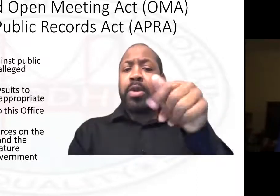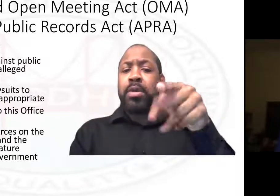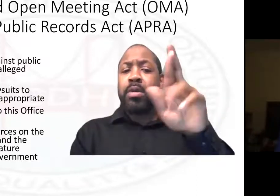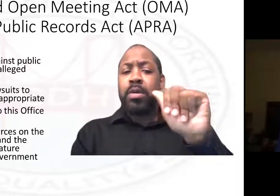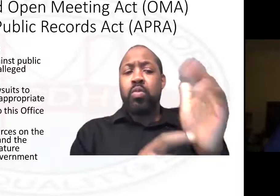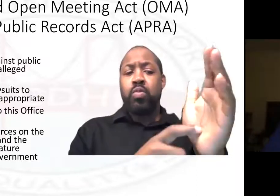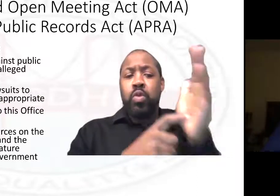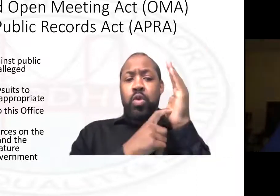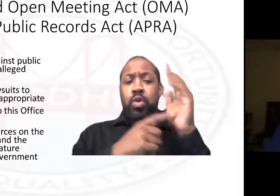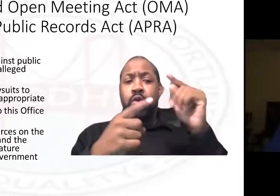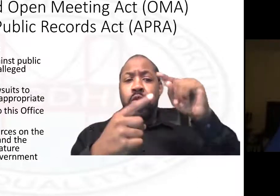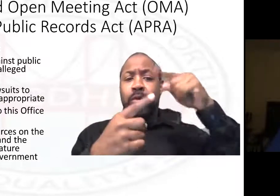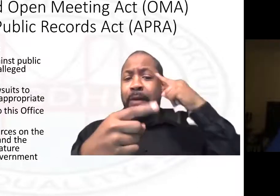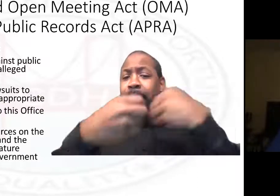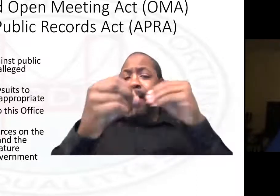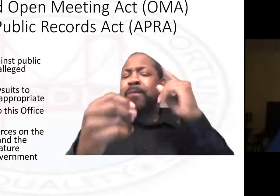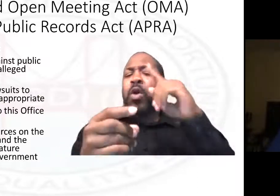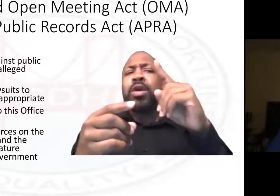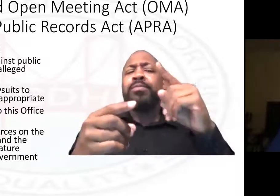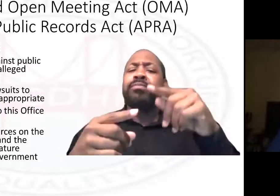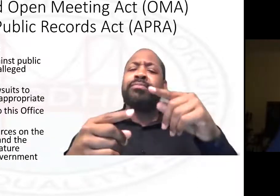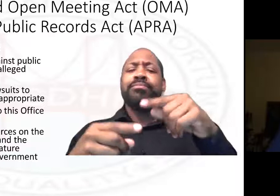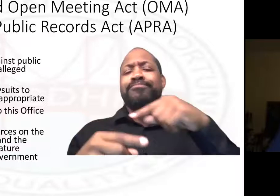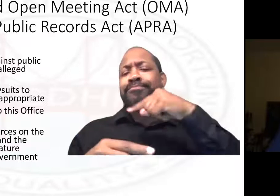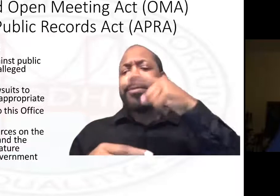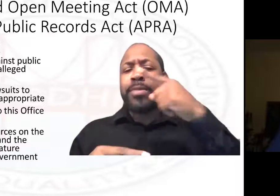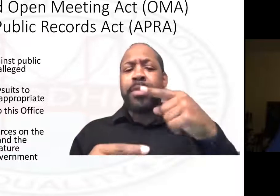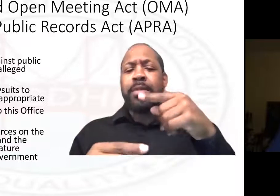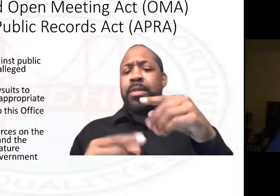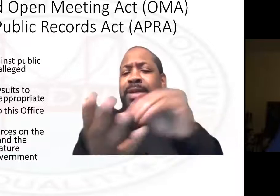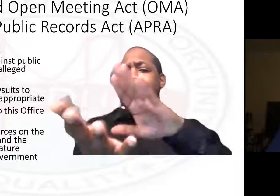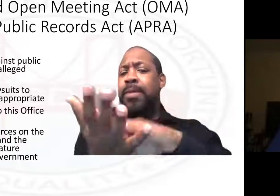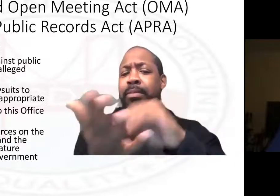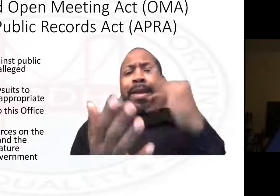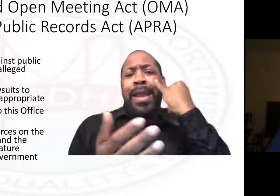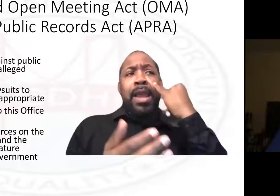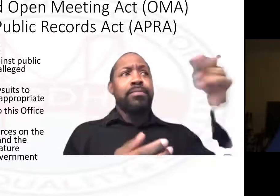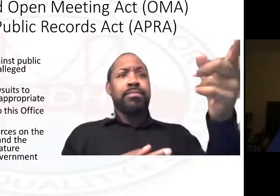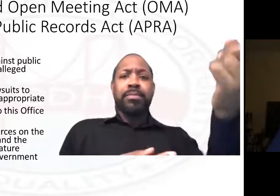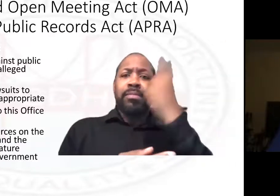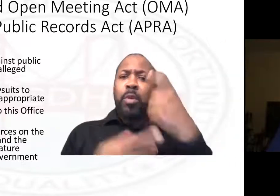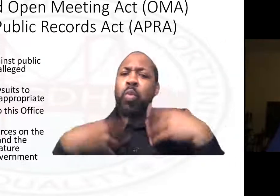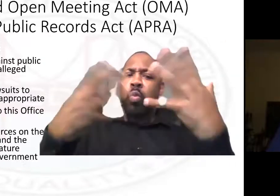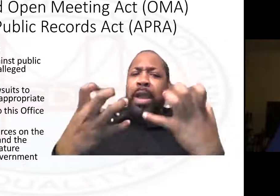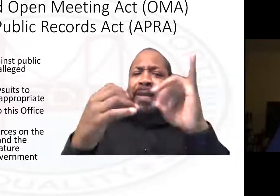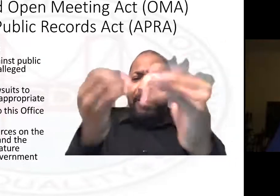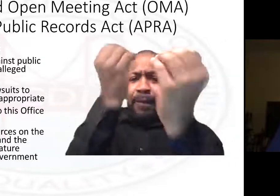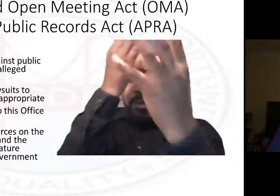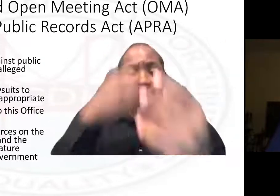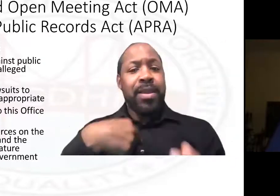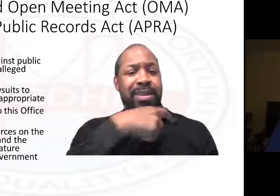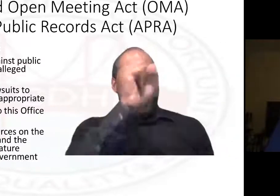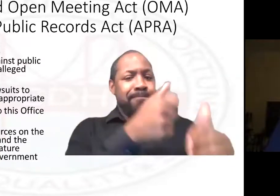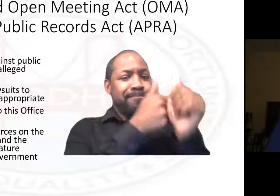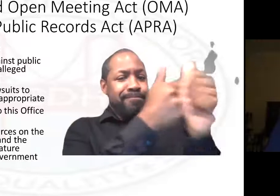And also they process the APRA requests for public documents. That means like